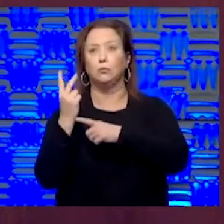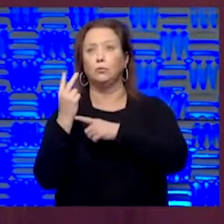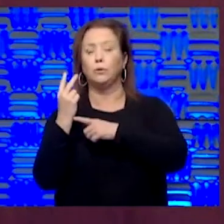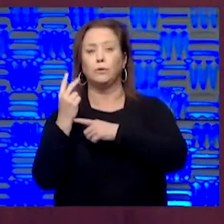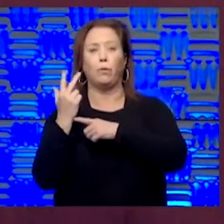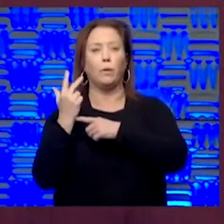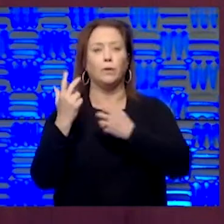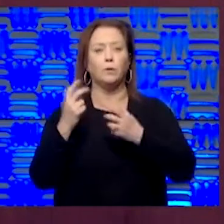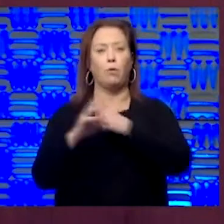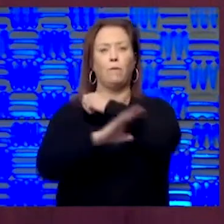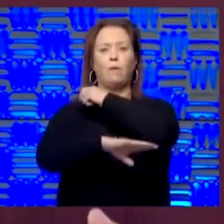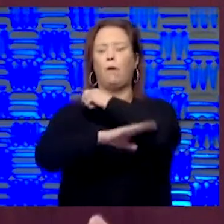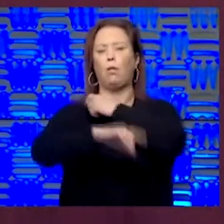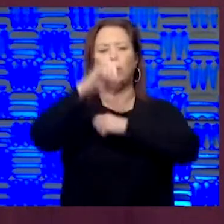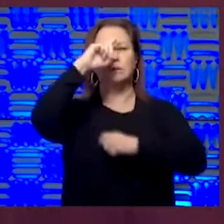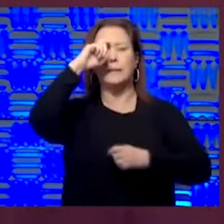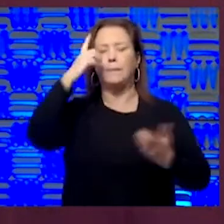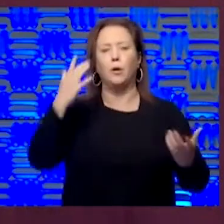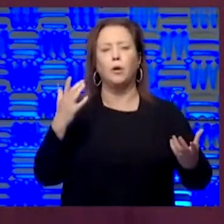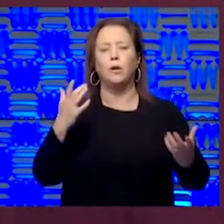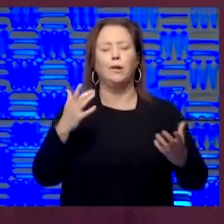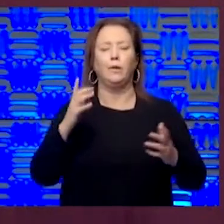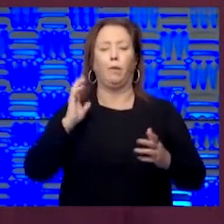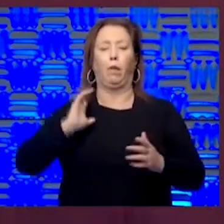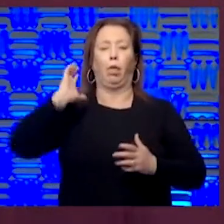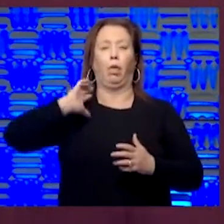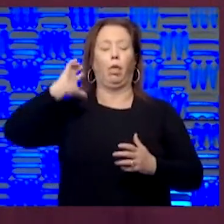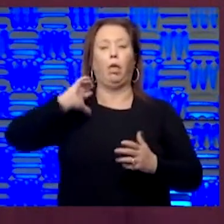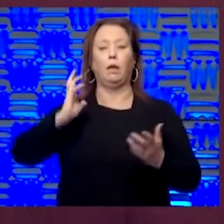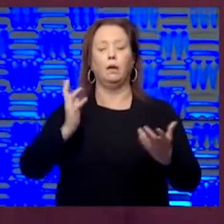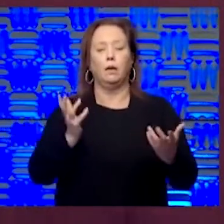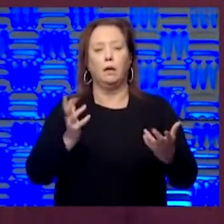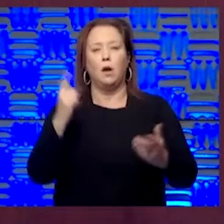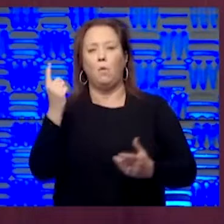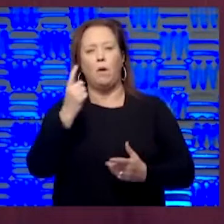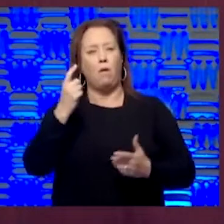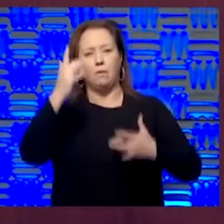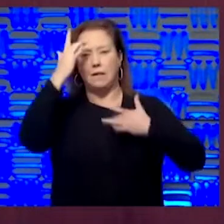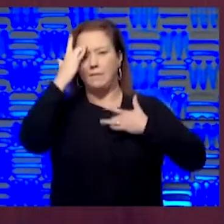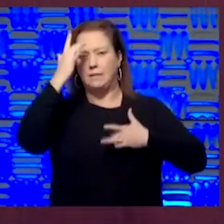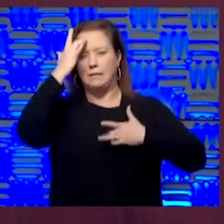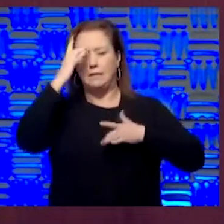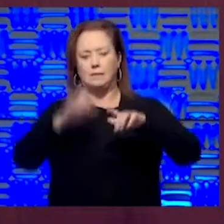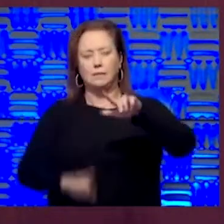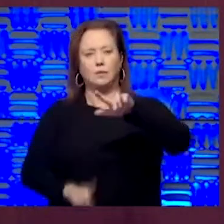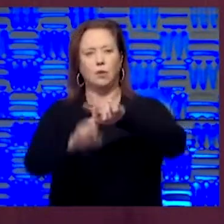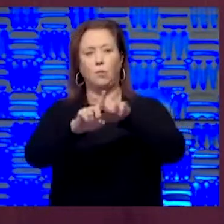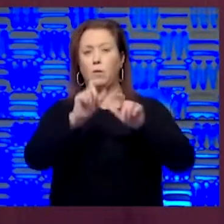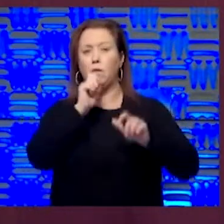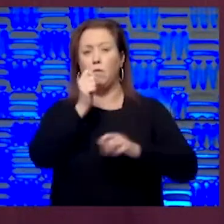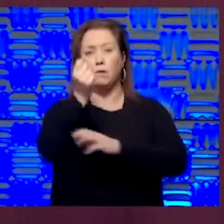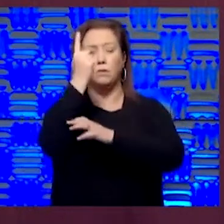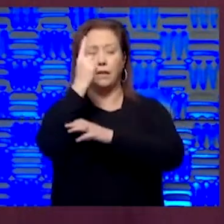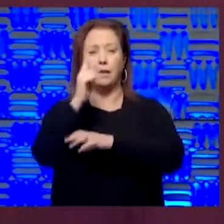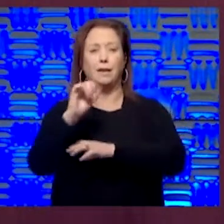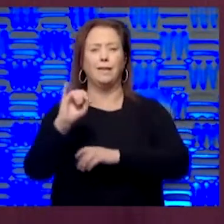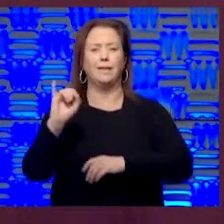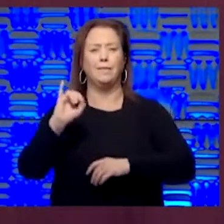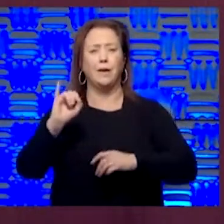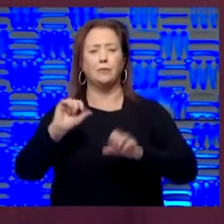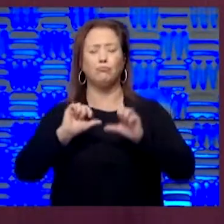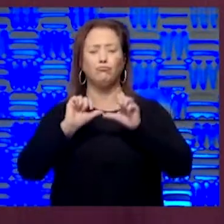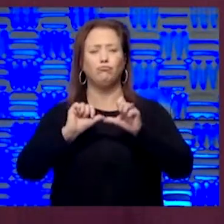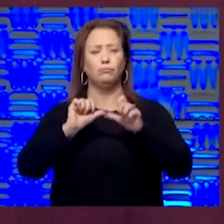frankly the fall before that or the summer before that. I mean, you can go back. But we always have diseases we don't really understand and infectious processes we don't